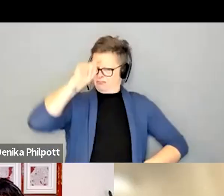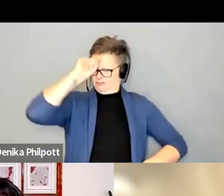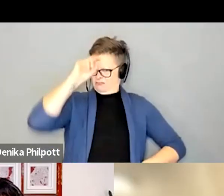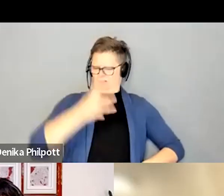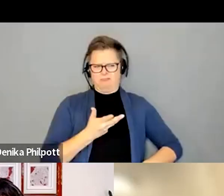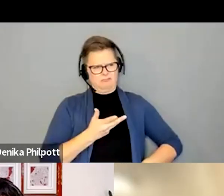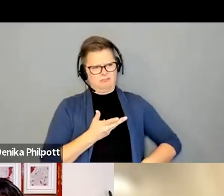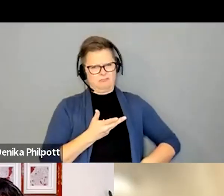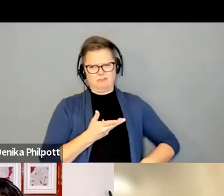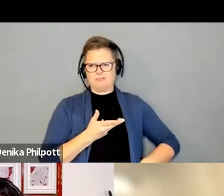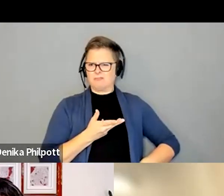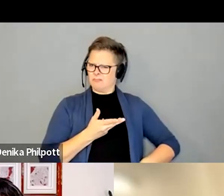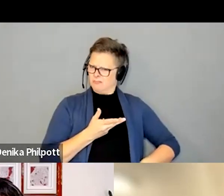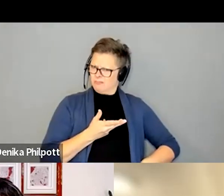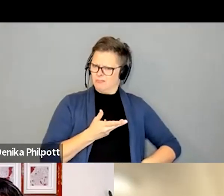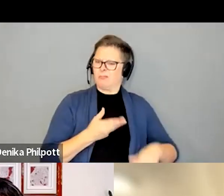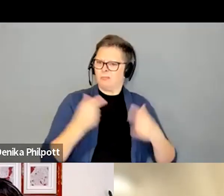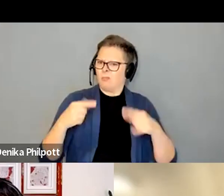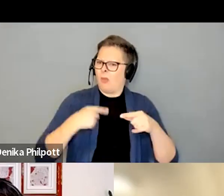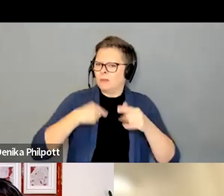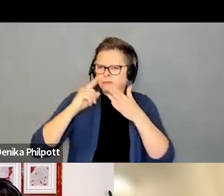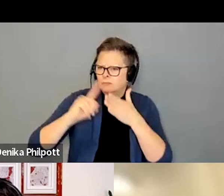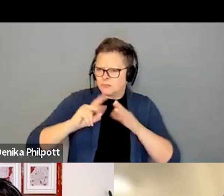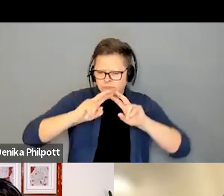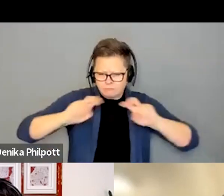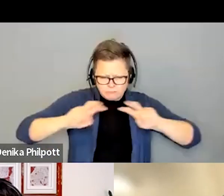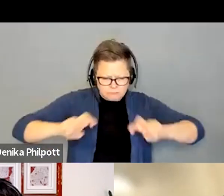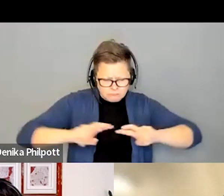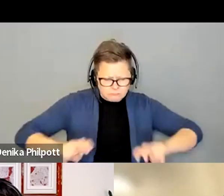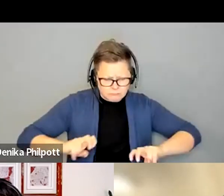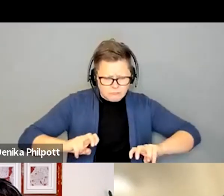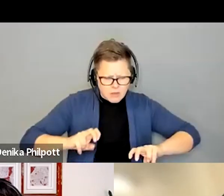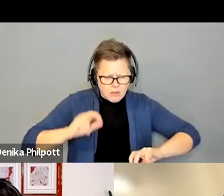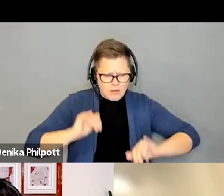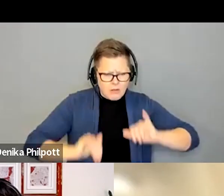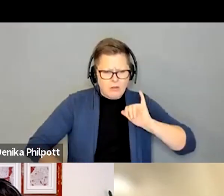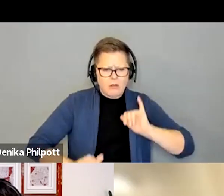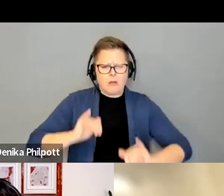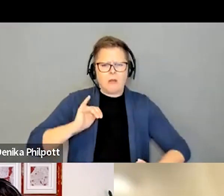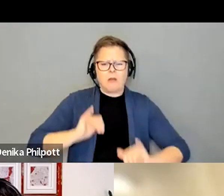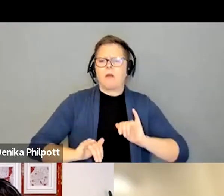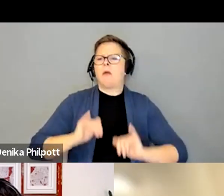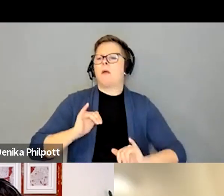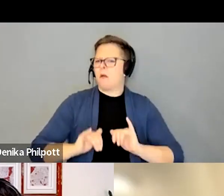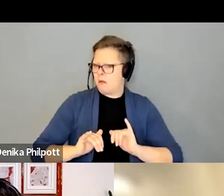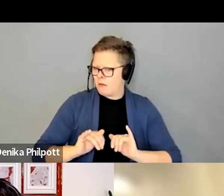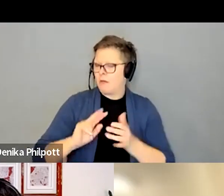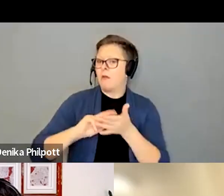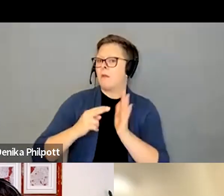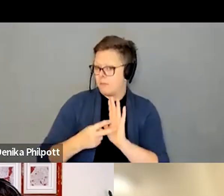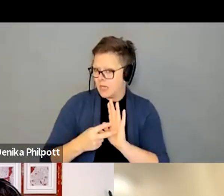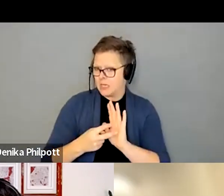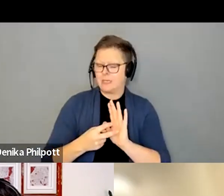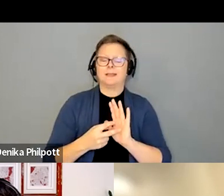start diving into it and you look at the overall characteristics of this segment, they can be summed up in kind of a nutshell that they're